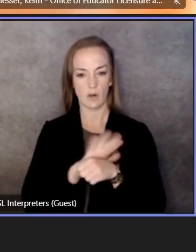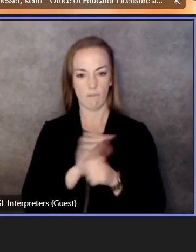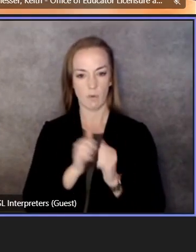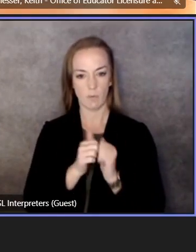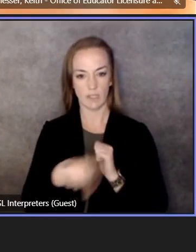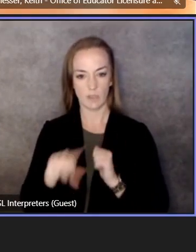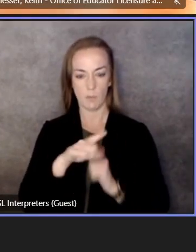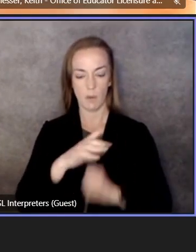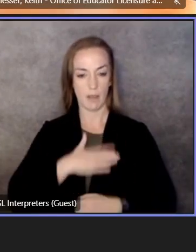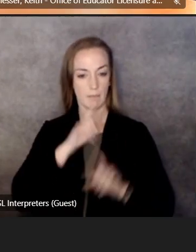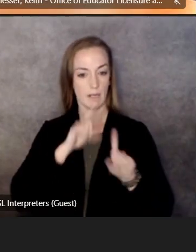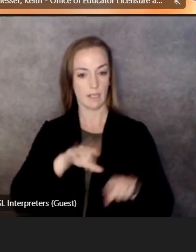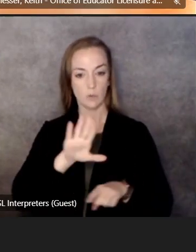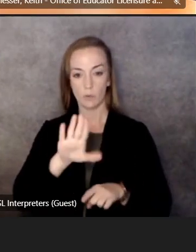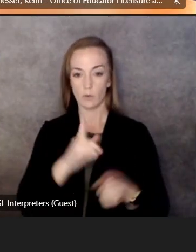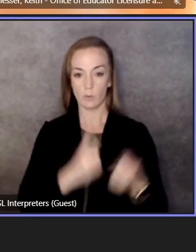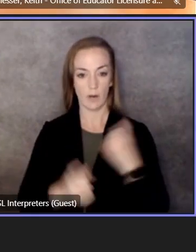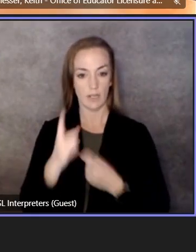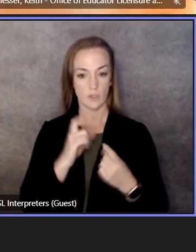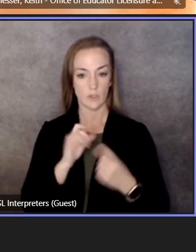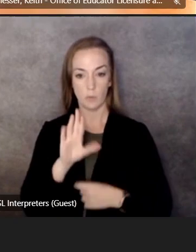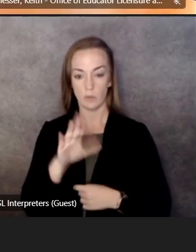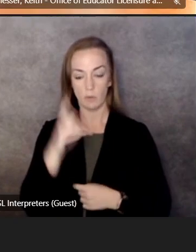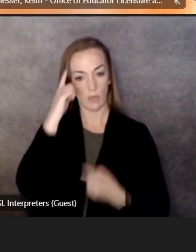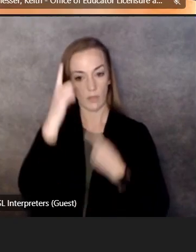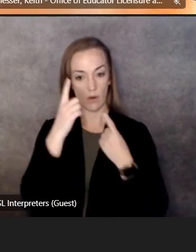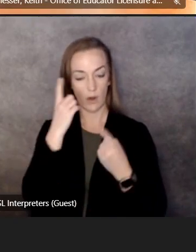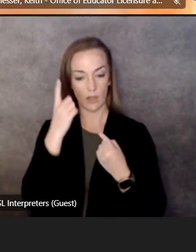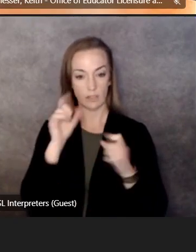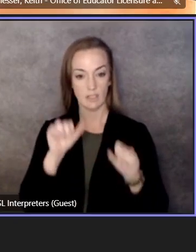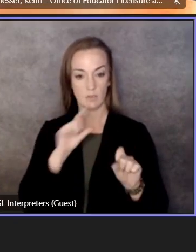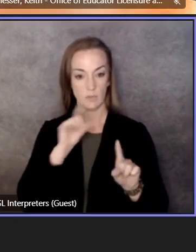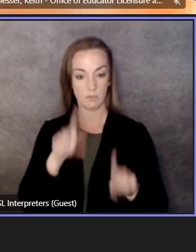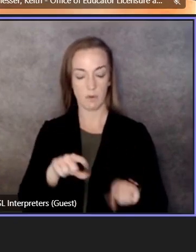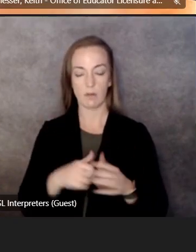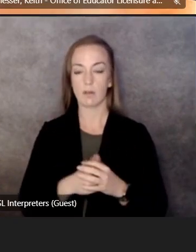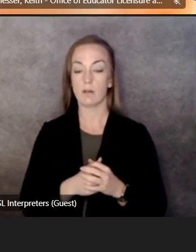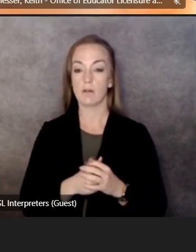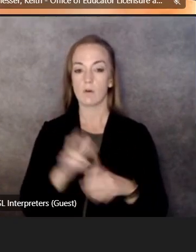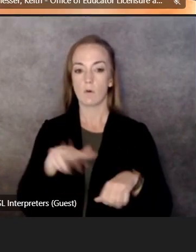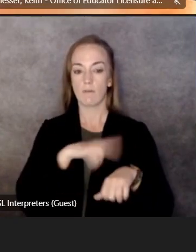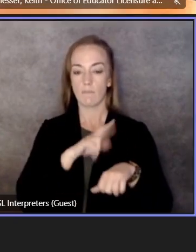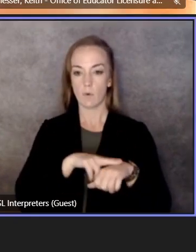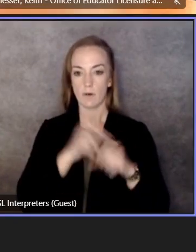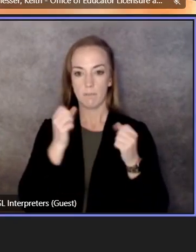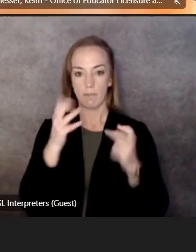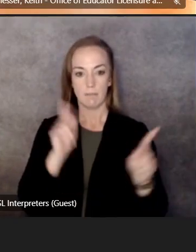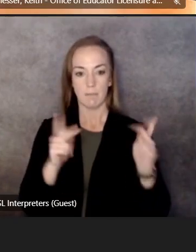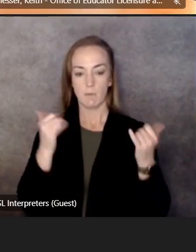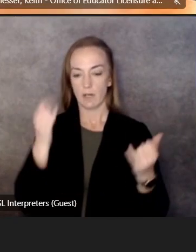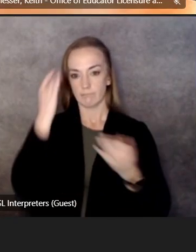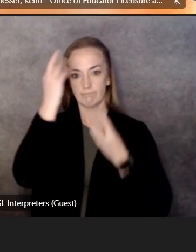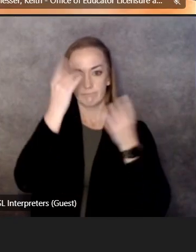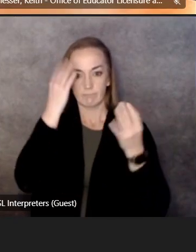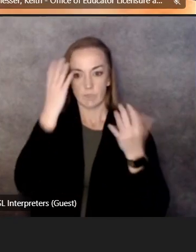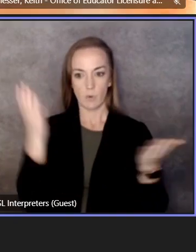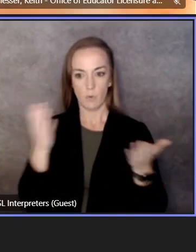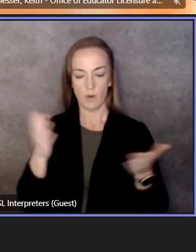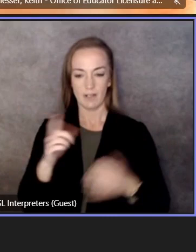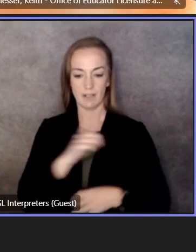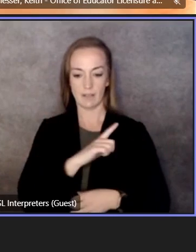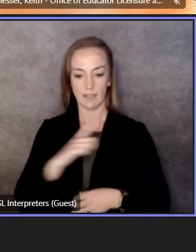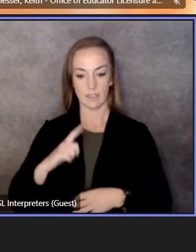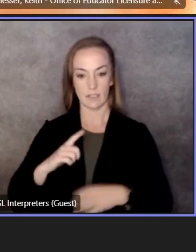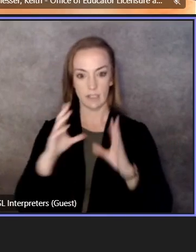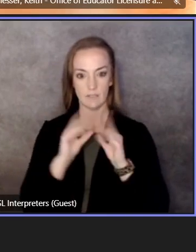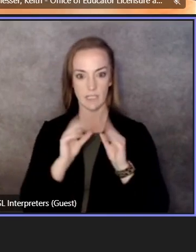or thoughts that you might have in response to this. Of course, what's on a lot of people's mind right now is the legislative session and what's